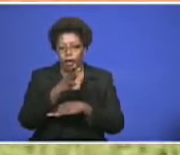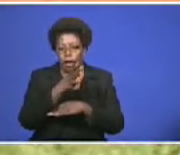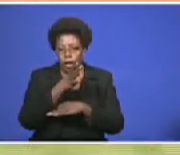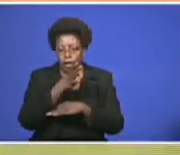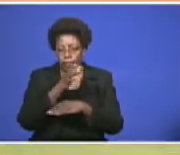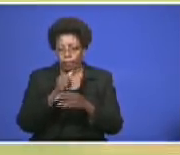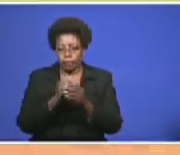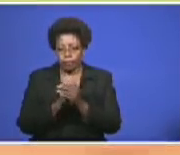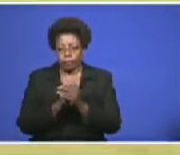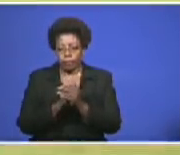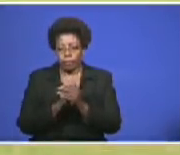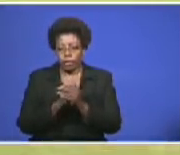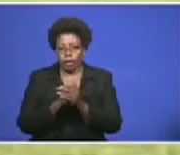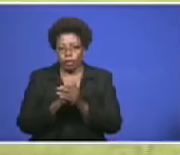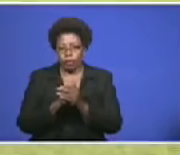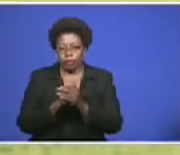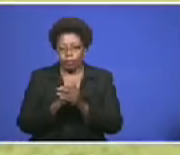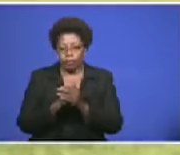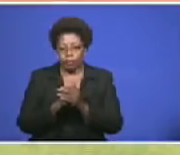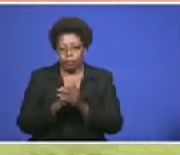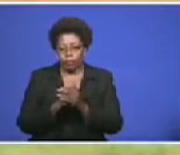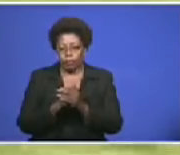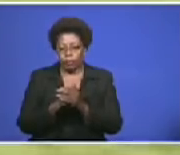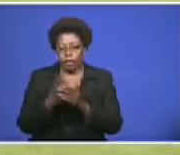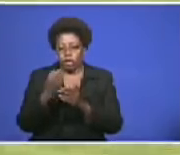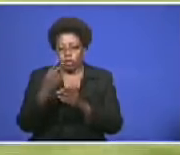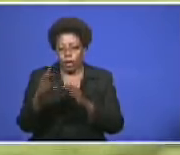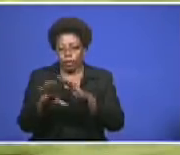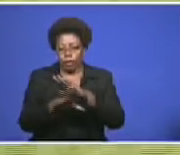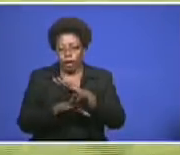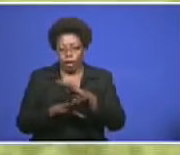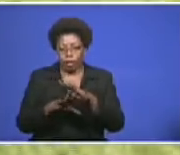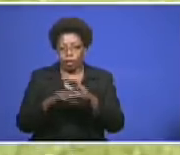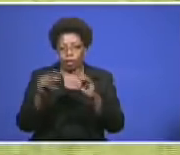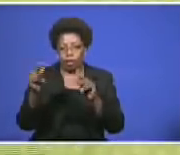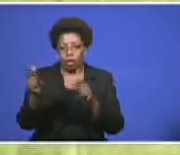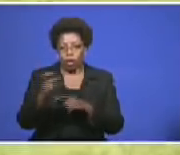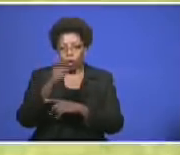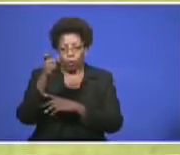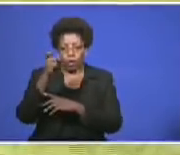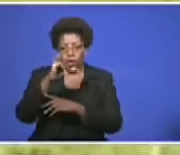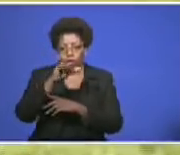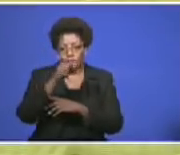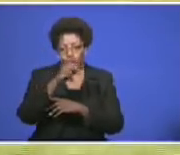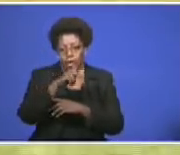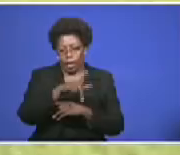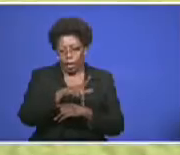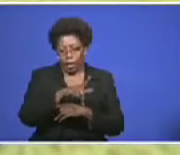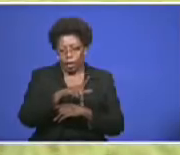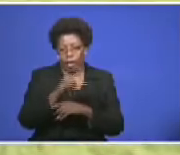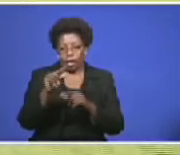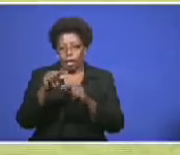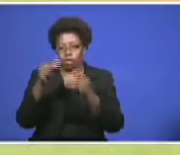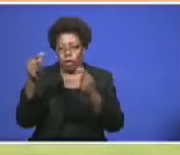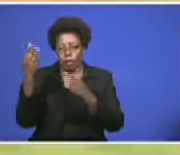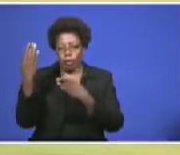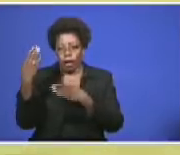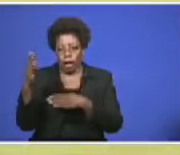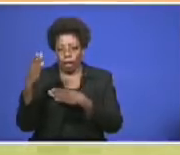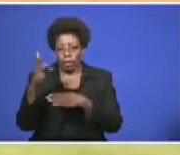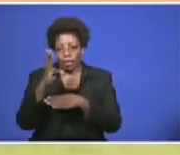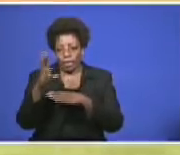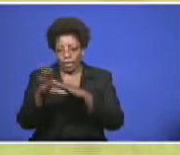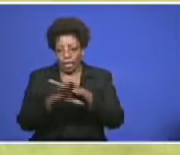10-0 goal, followed by Freedom Farm and Legacy. 12-0 winners from Freedom Farm, silver to JBLN, and bronze to Grand Bahama. The